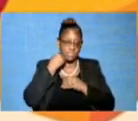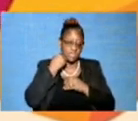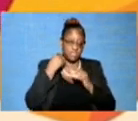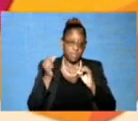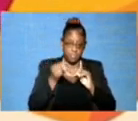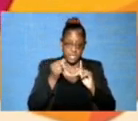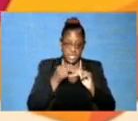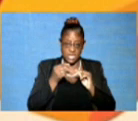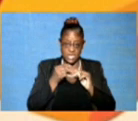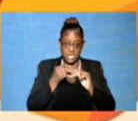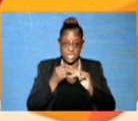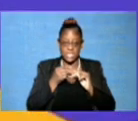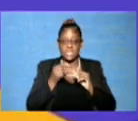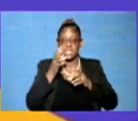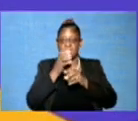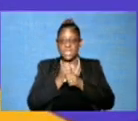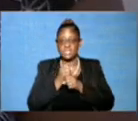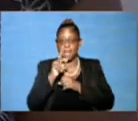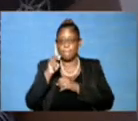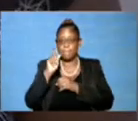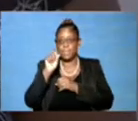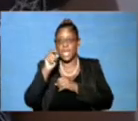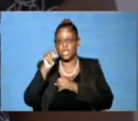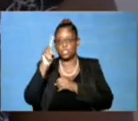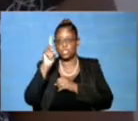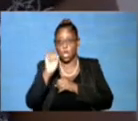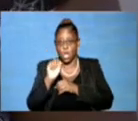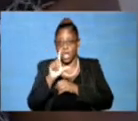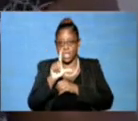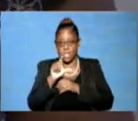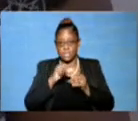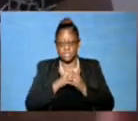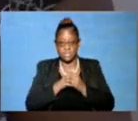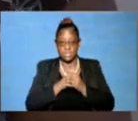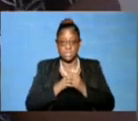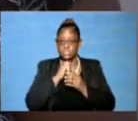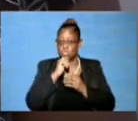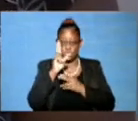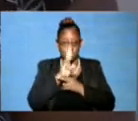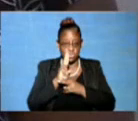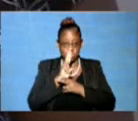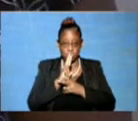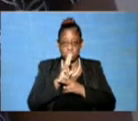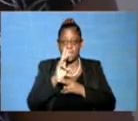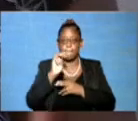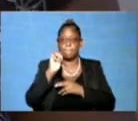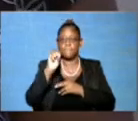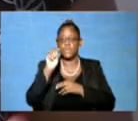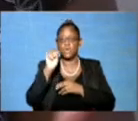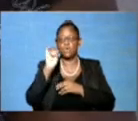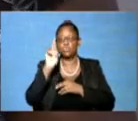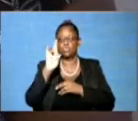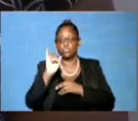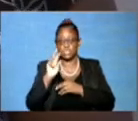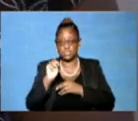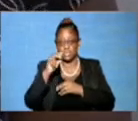pain, get some Panadol. We don't want people to use like the Motrin and those types of medications because there's a risk